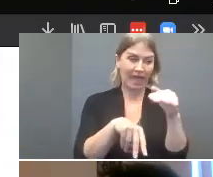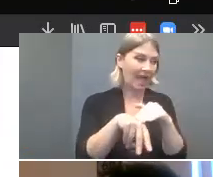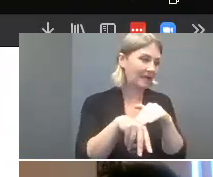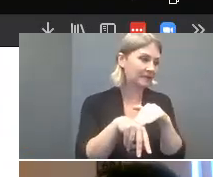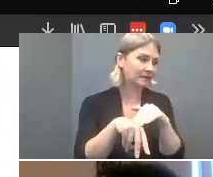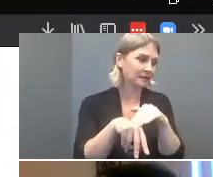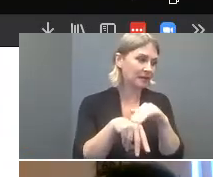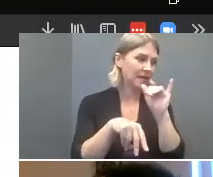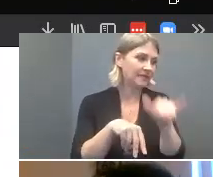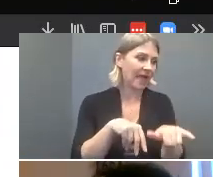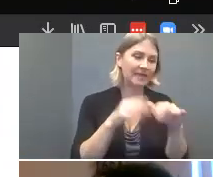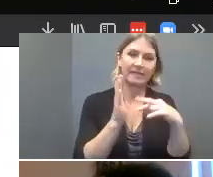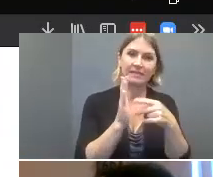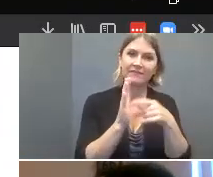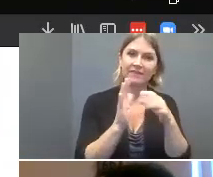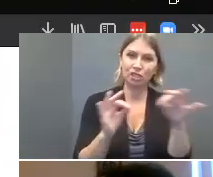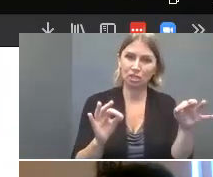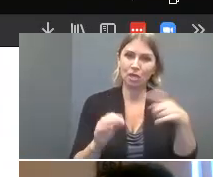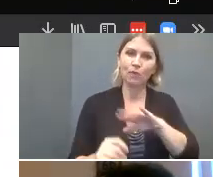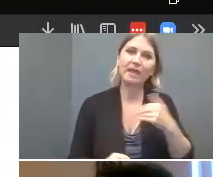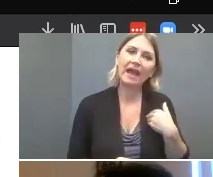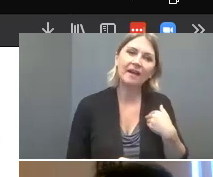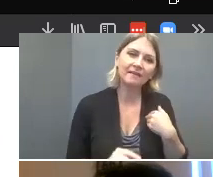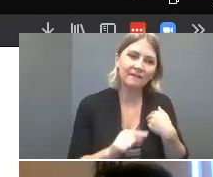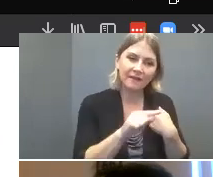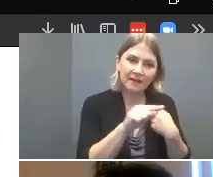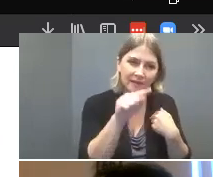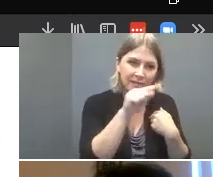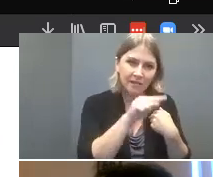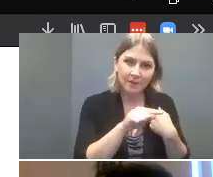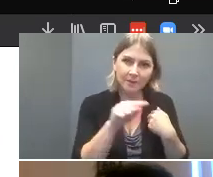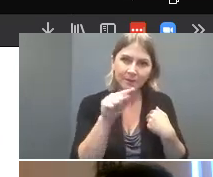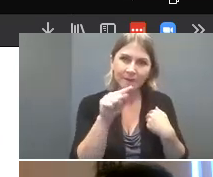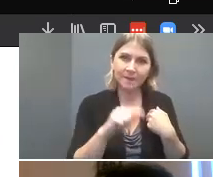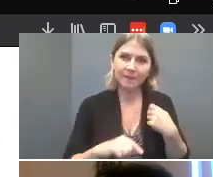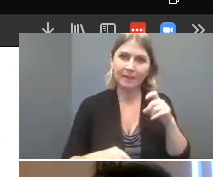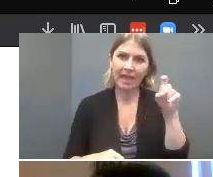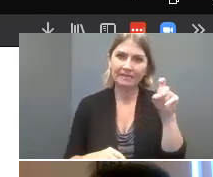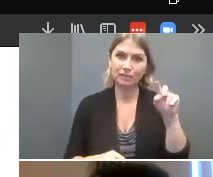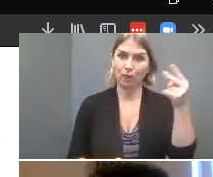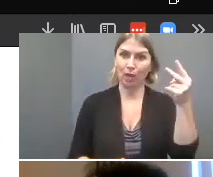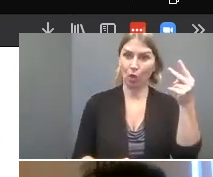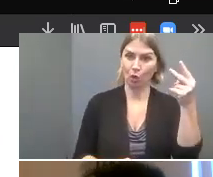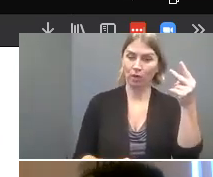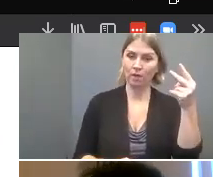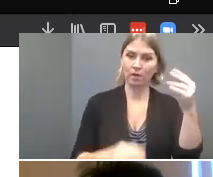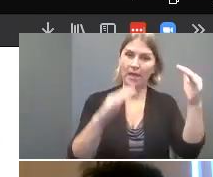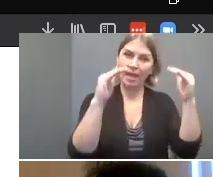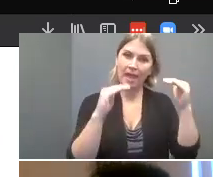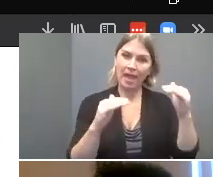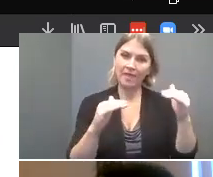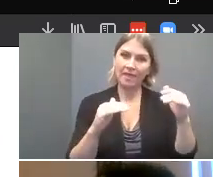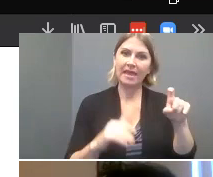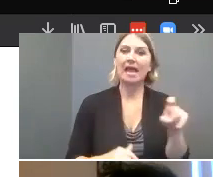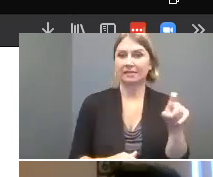equation. So we had, let's say, x squared, and let's say we also have the number